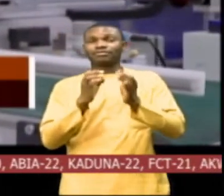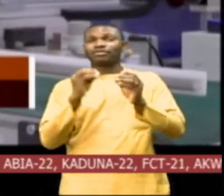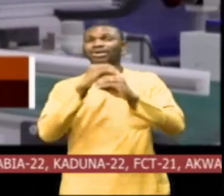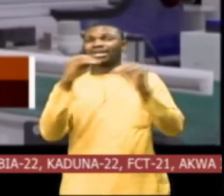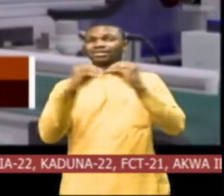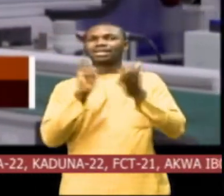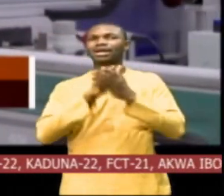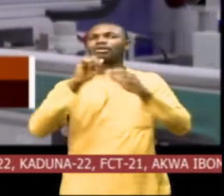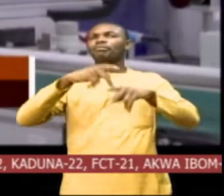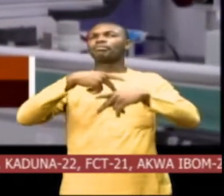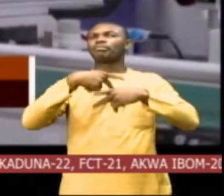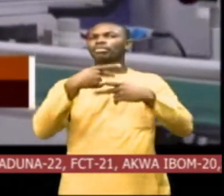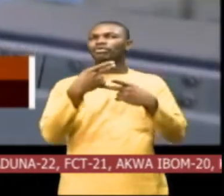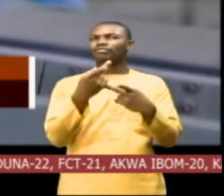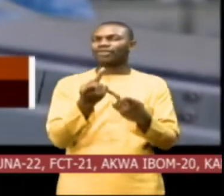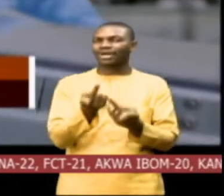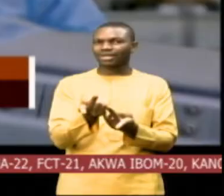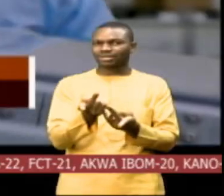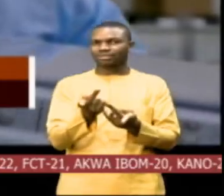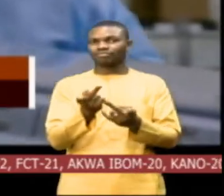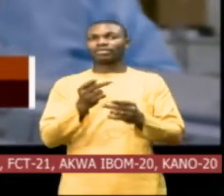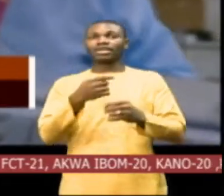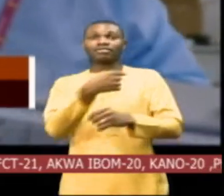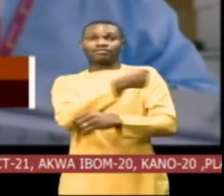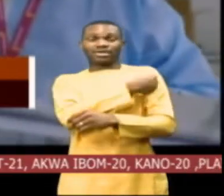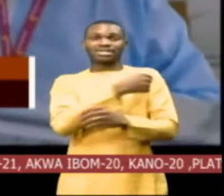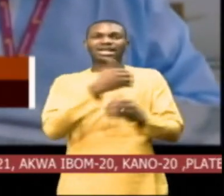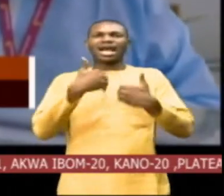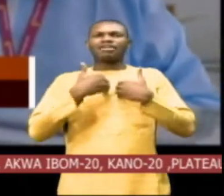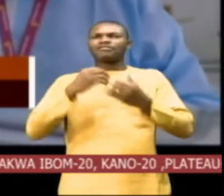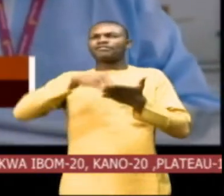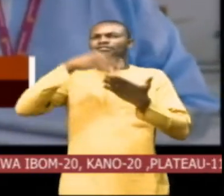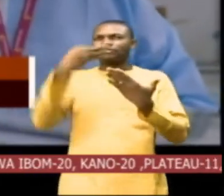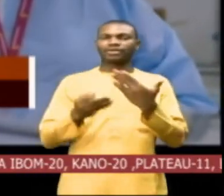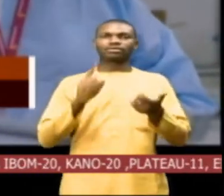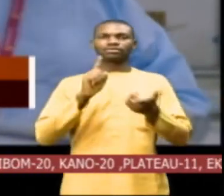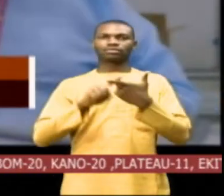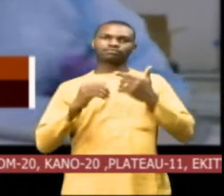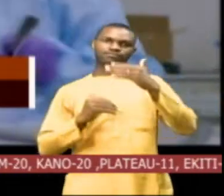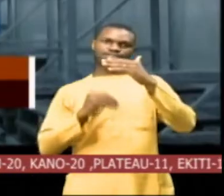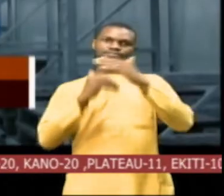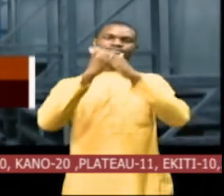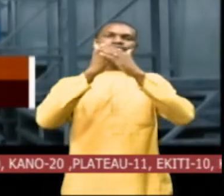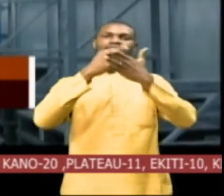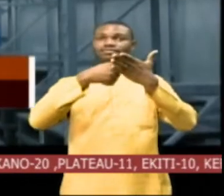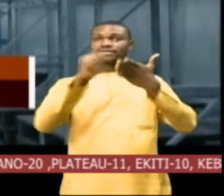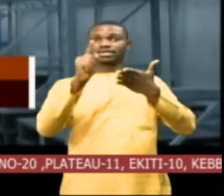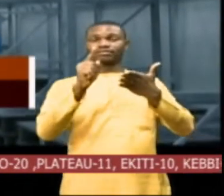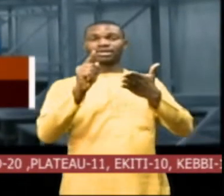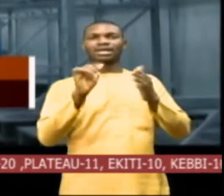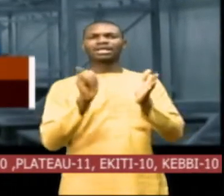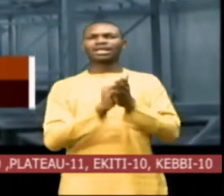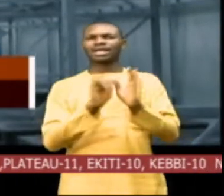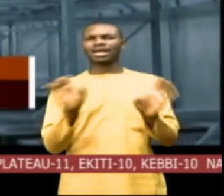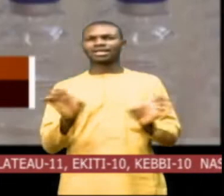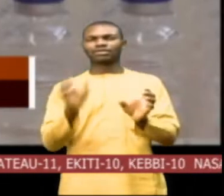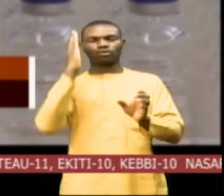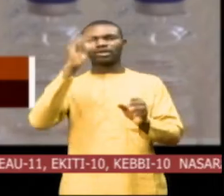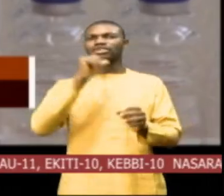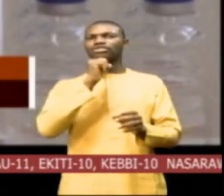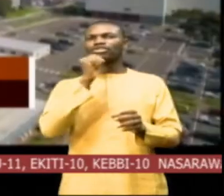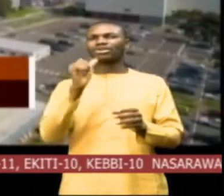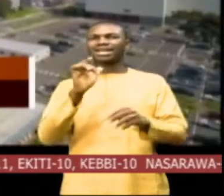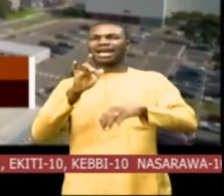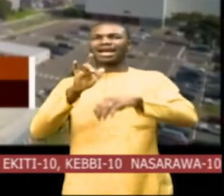vaccine has failed to meet its obligations to the EU. Australia said the action would not affect its rollout,